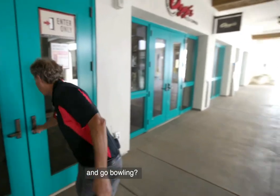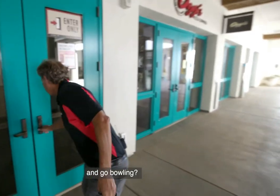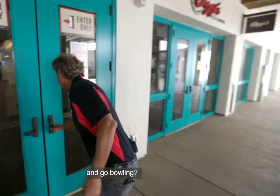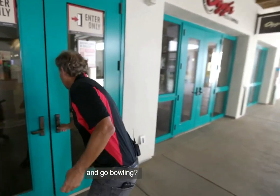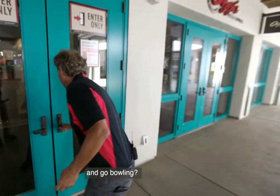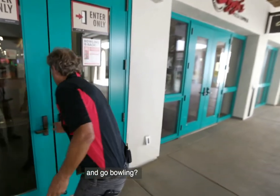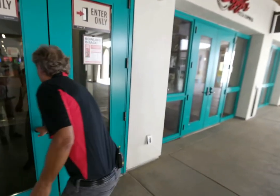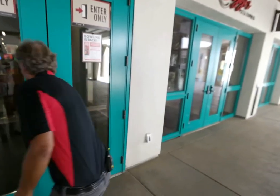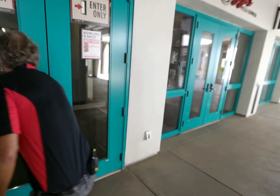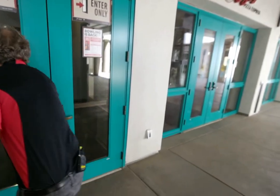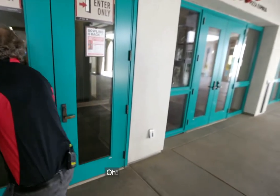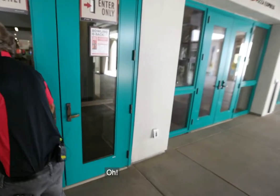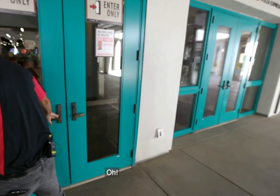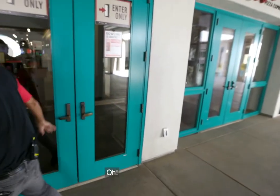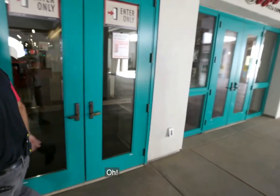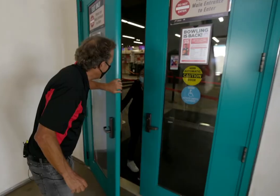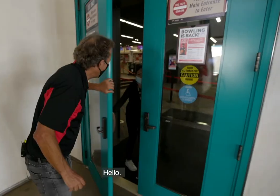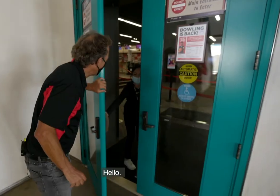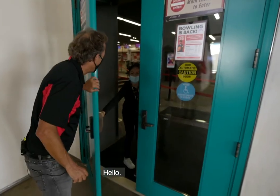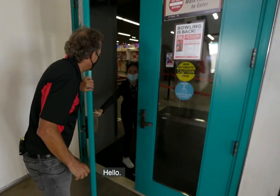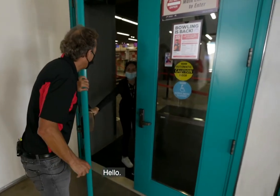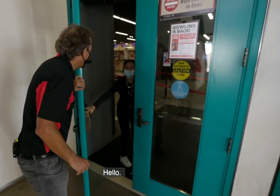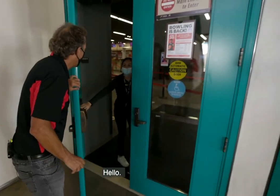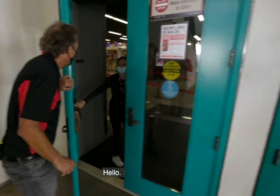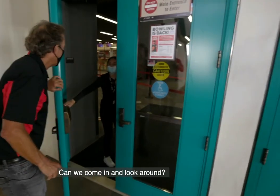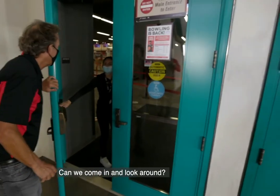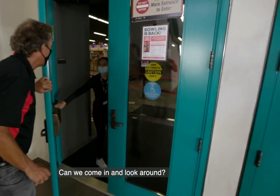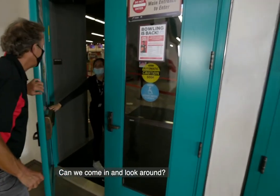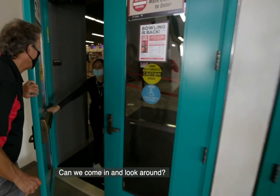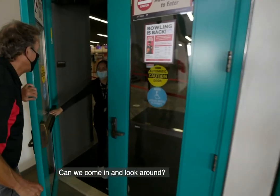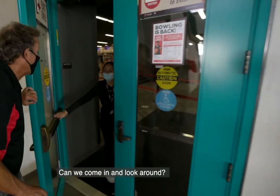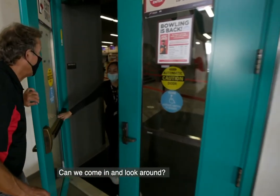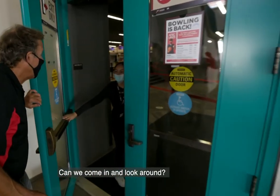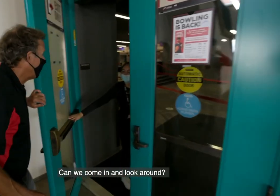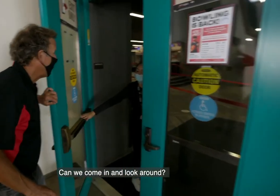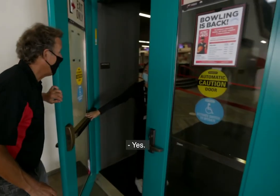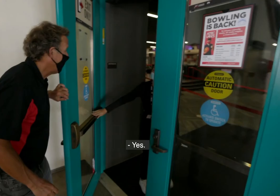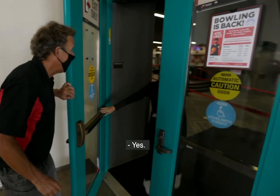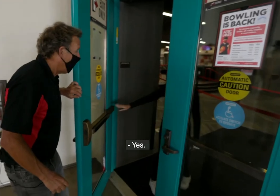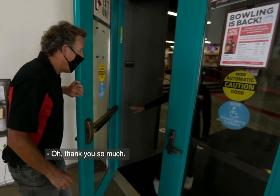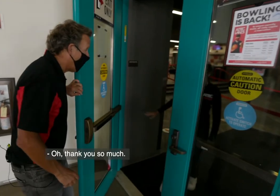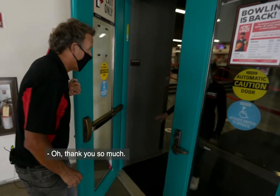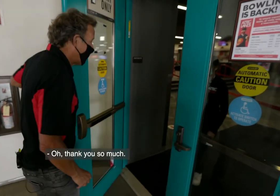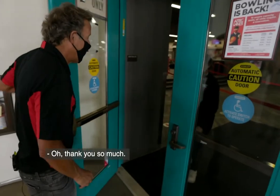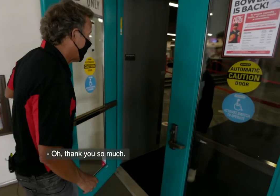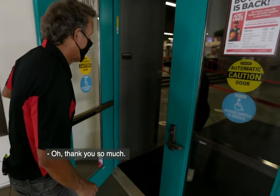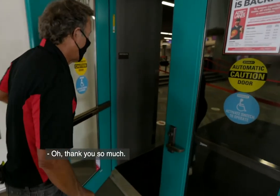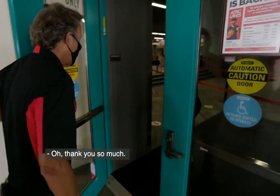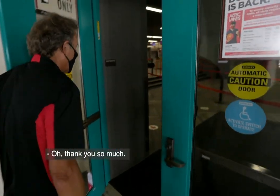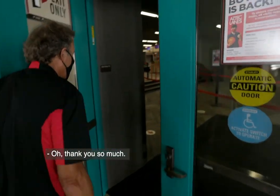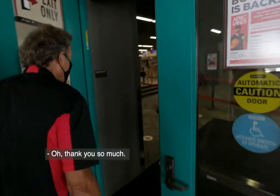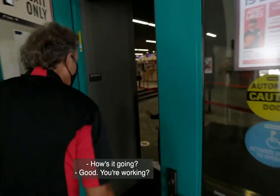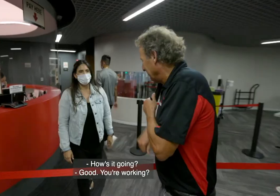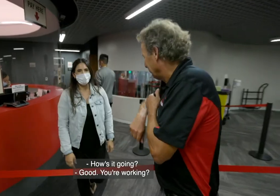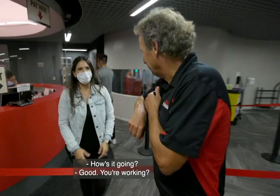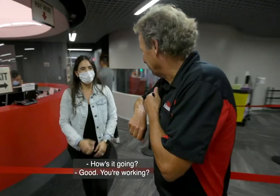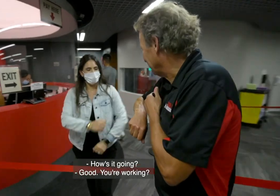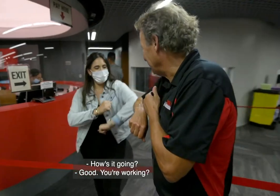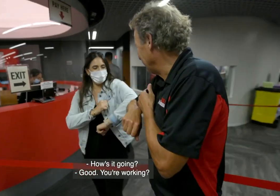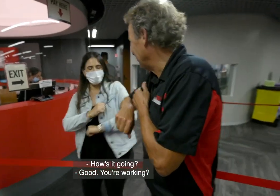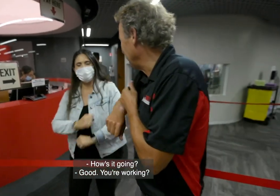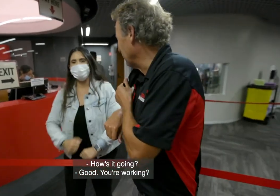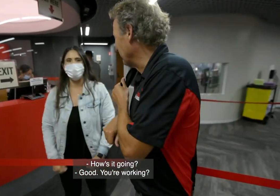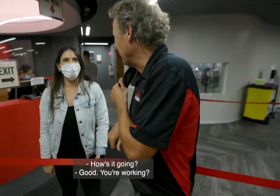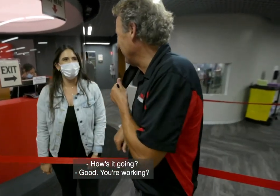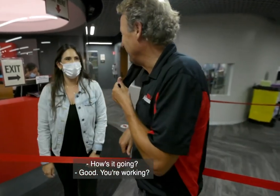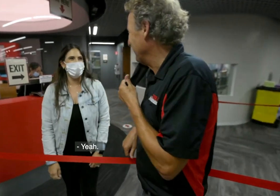bowling? Oh, hello. Can we come in and look around? Oh, thank you so much. How's it going?